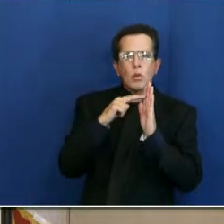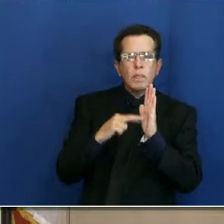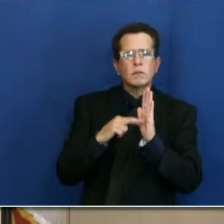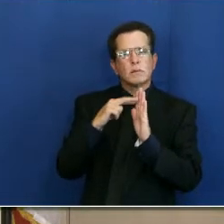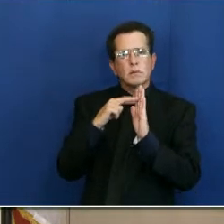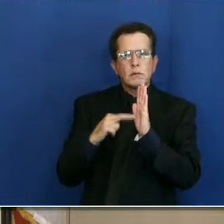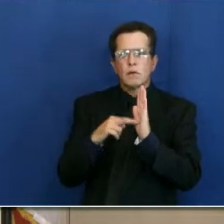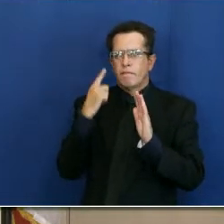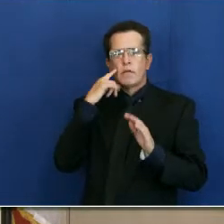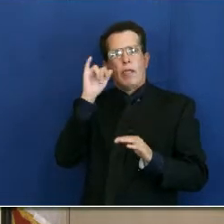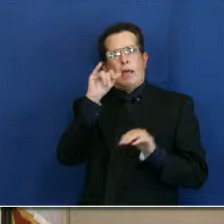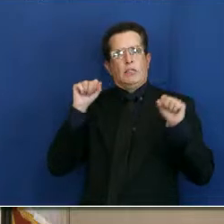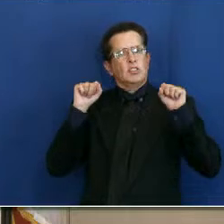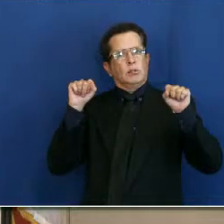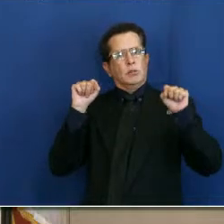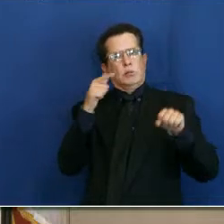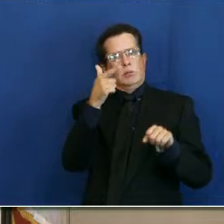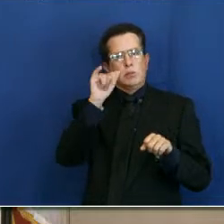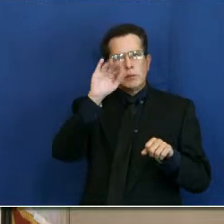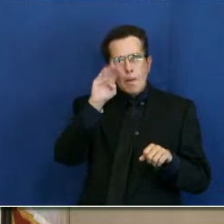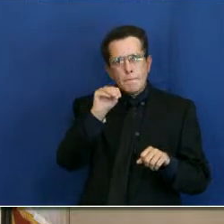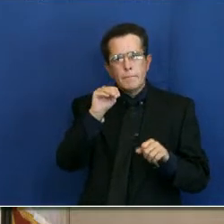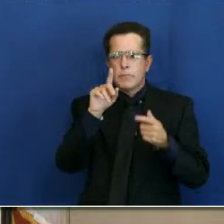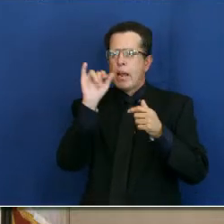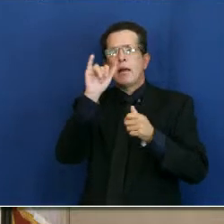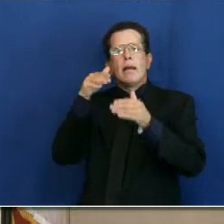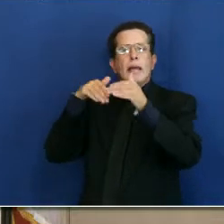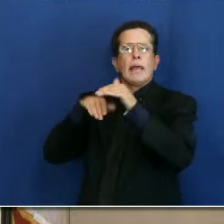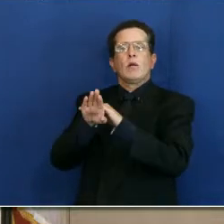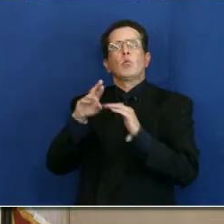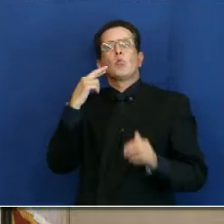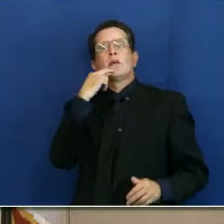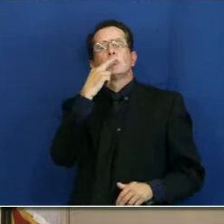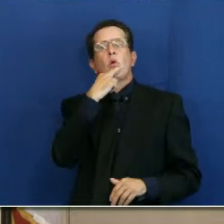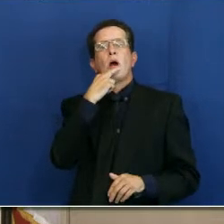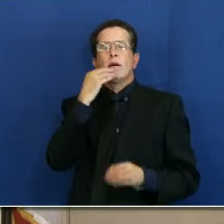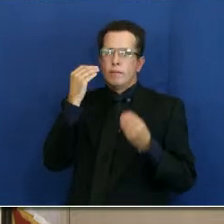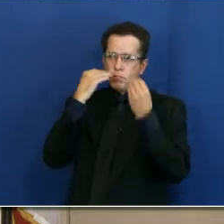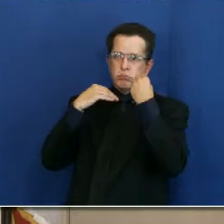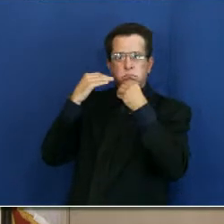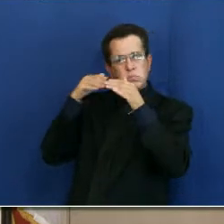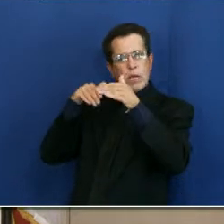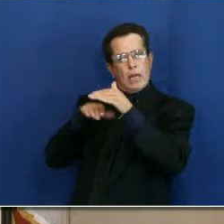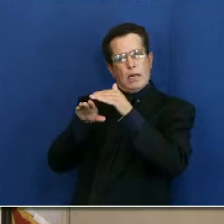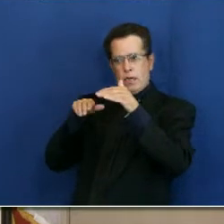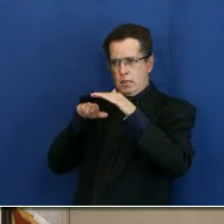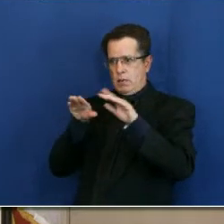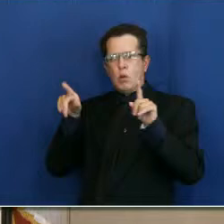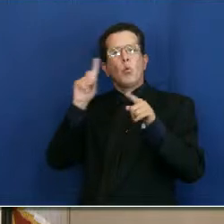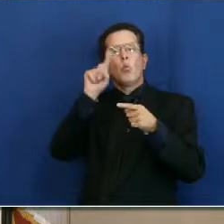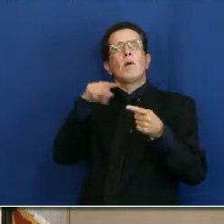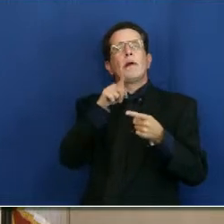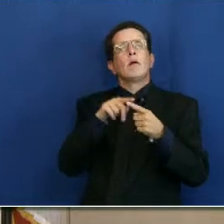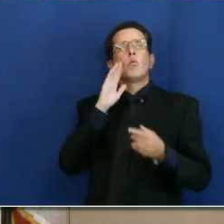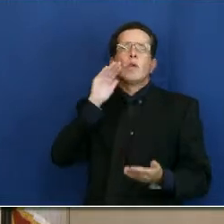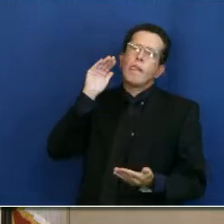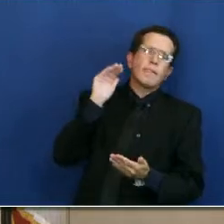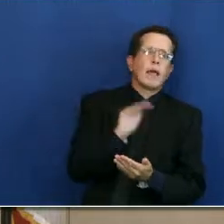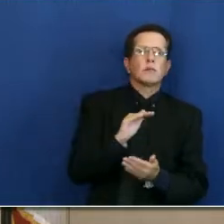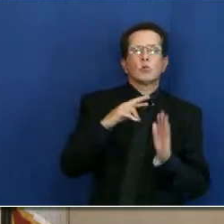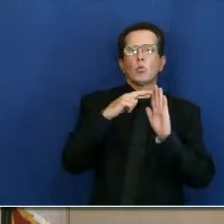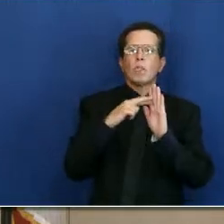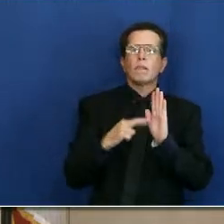operation of gyms and indoor dining and personal care services? Okay, Dr. Wooten's going to